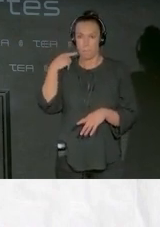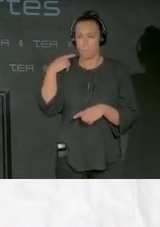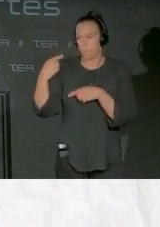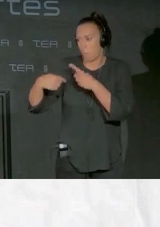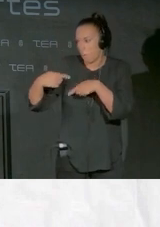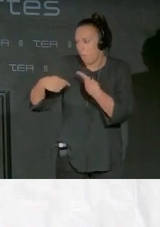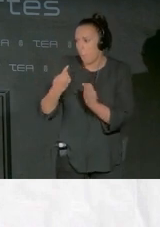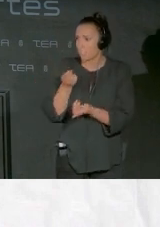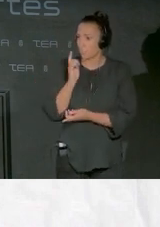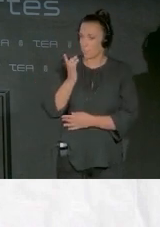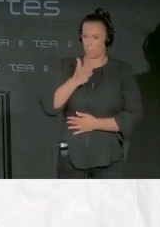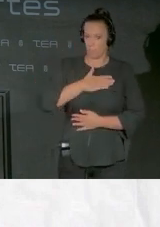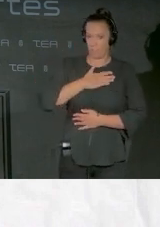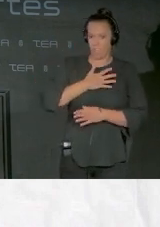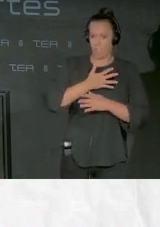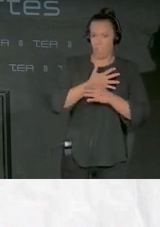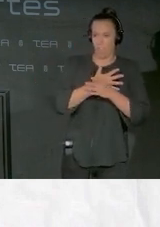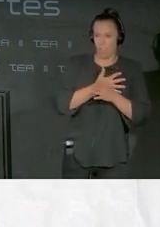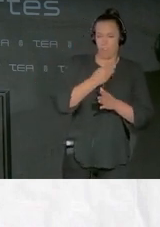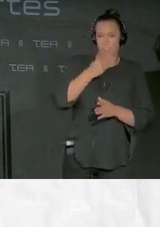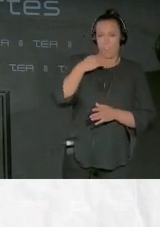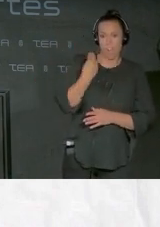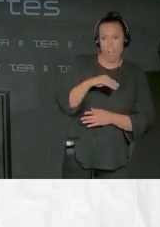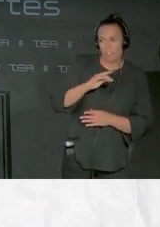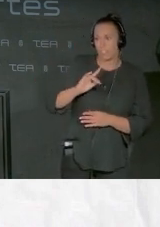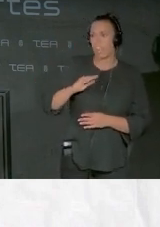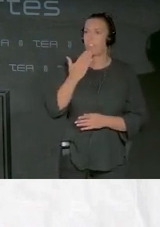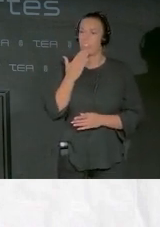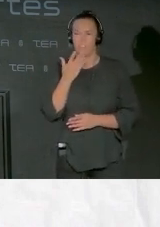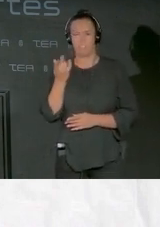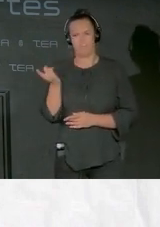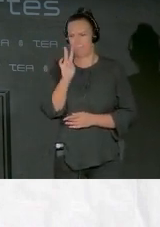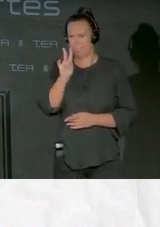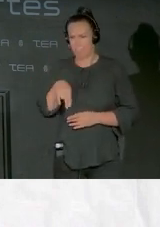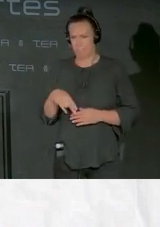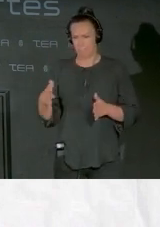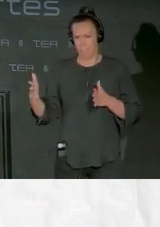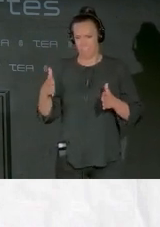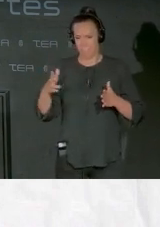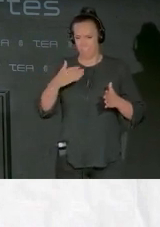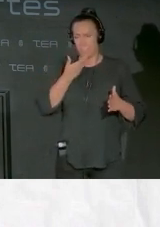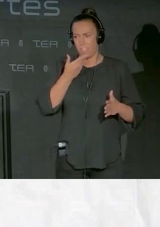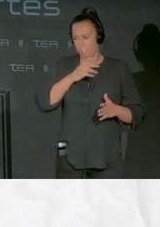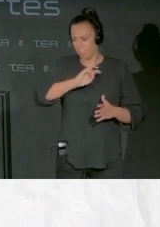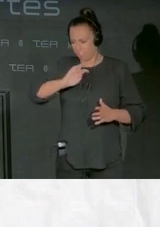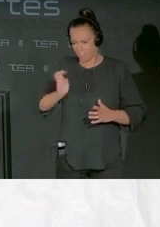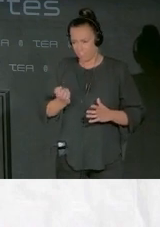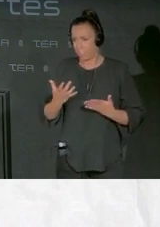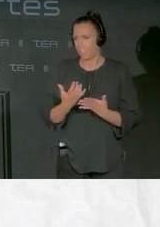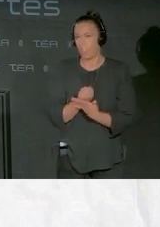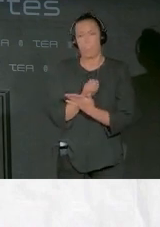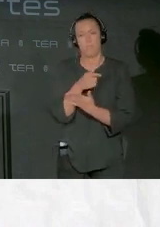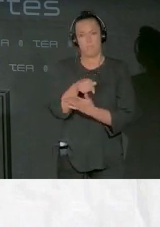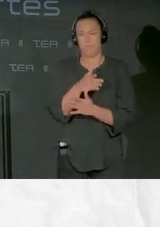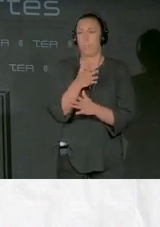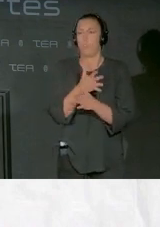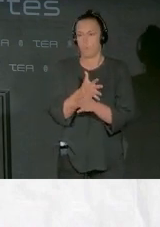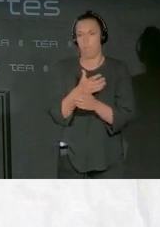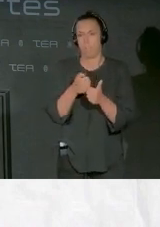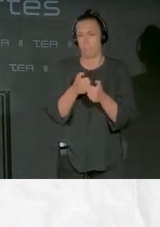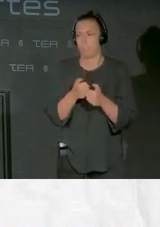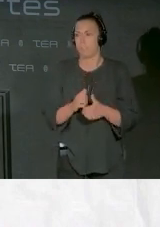All population segments, about 40% of the world population by 2025 is forecast to play.